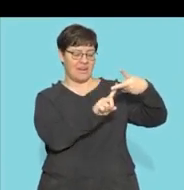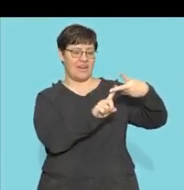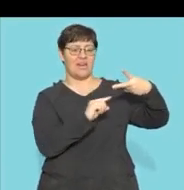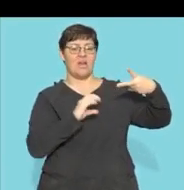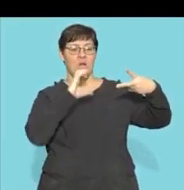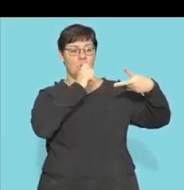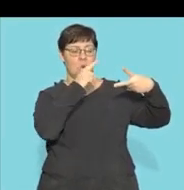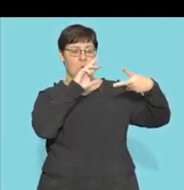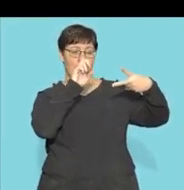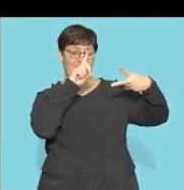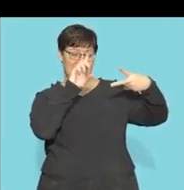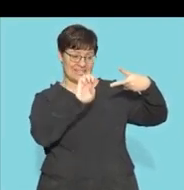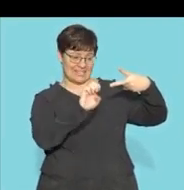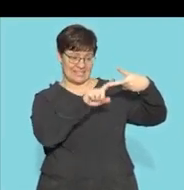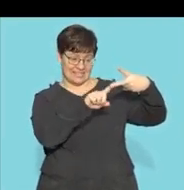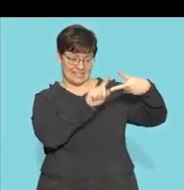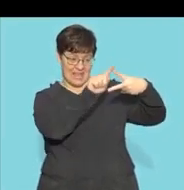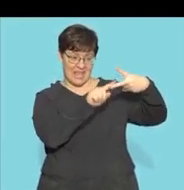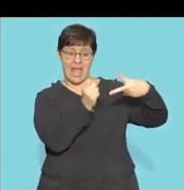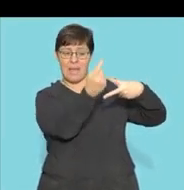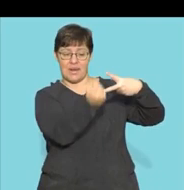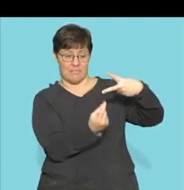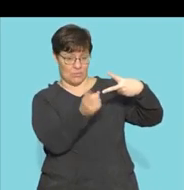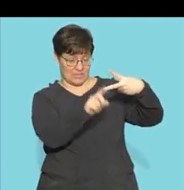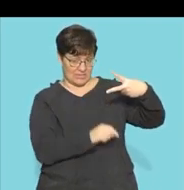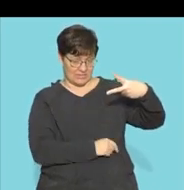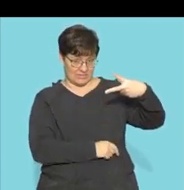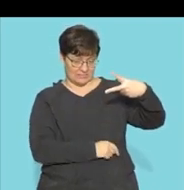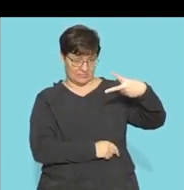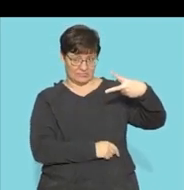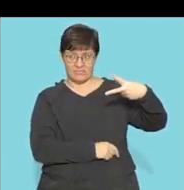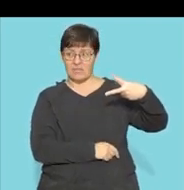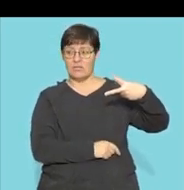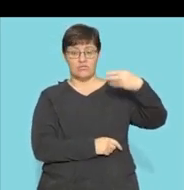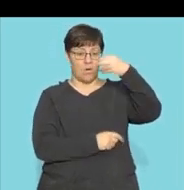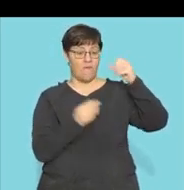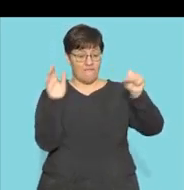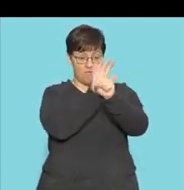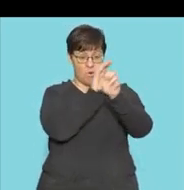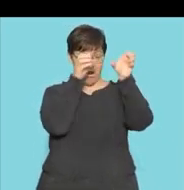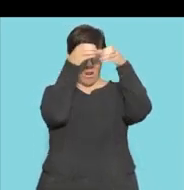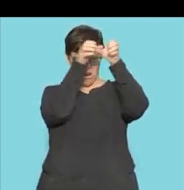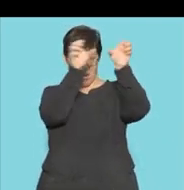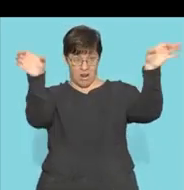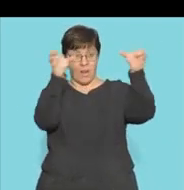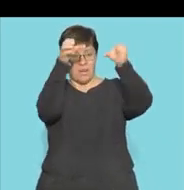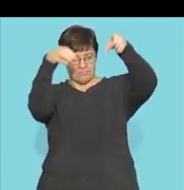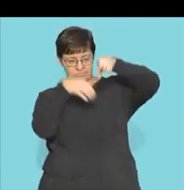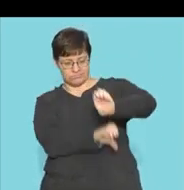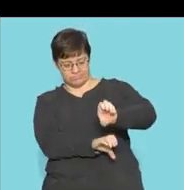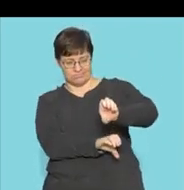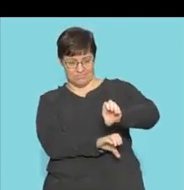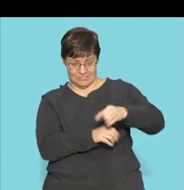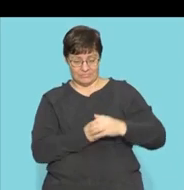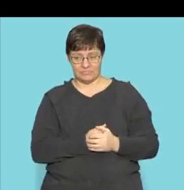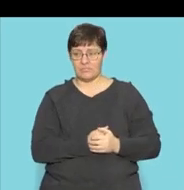ion, and what's happening to the chloride ion. So we've split out the completed reaction, and we've just written it in a